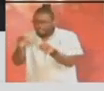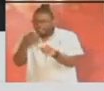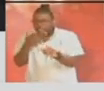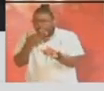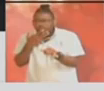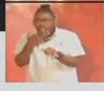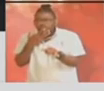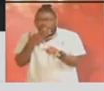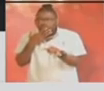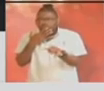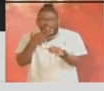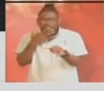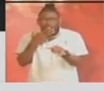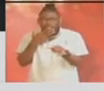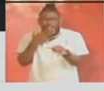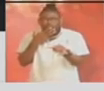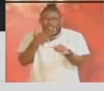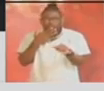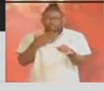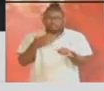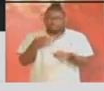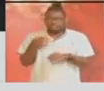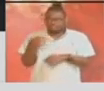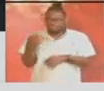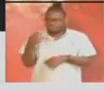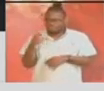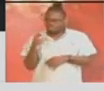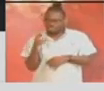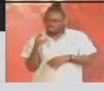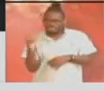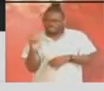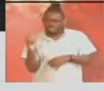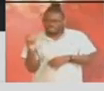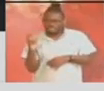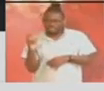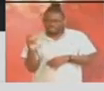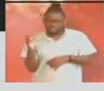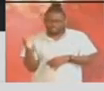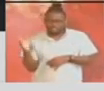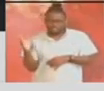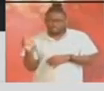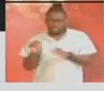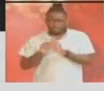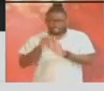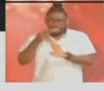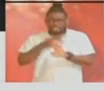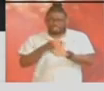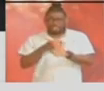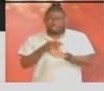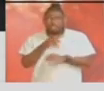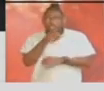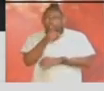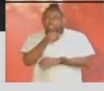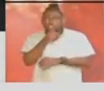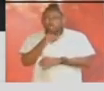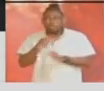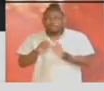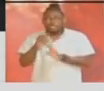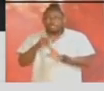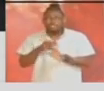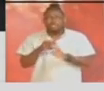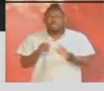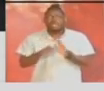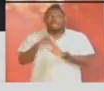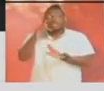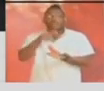the right-hand end of this graph, we see March in orange, April in purple, that last bar showing that